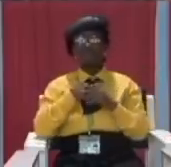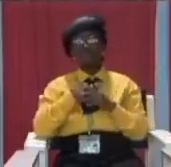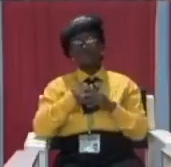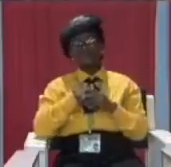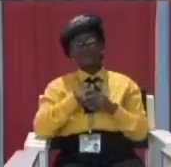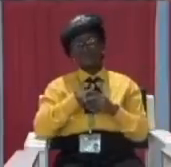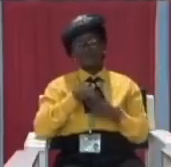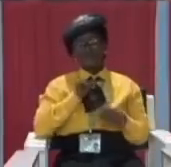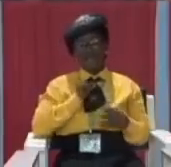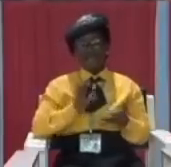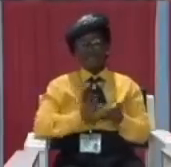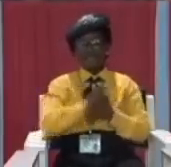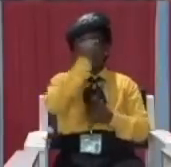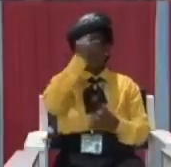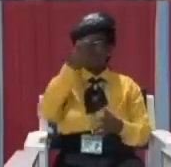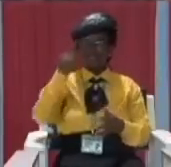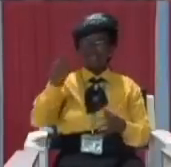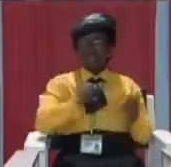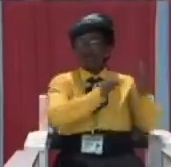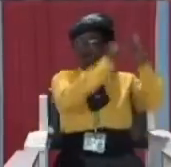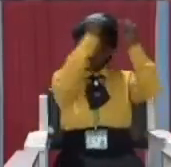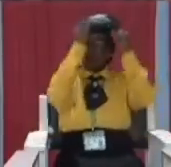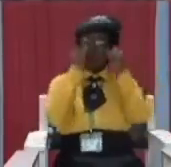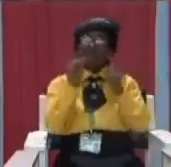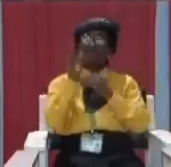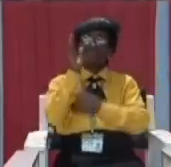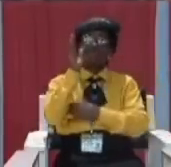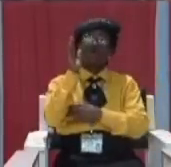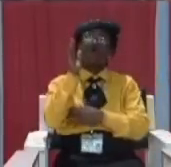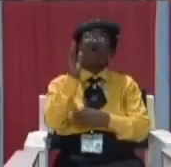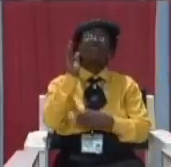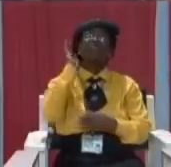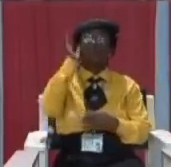I believe the Almighty God is going to breathe on someone today.